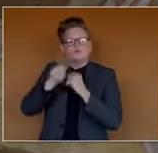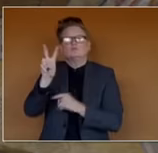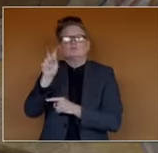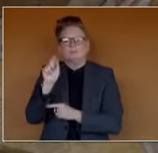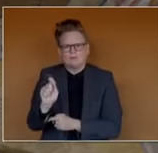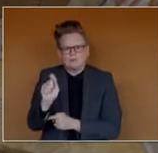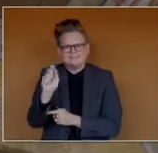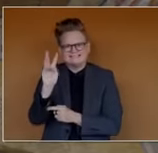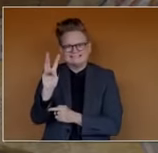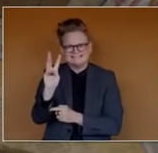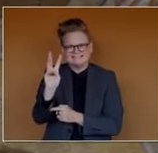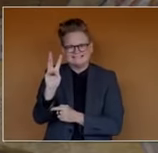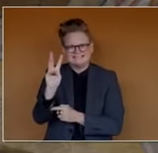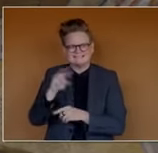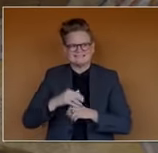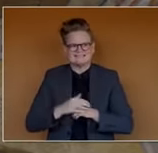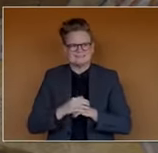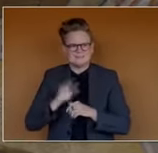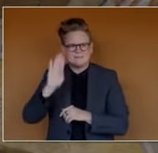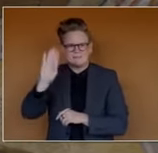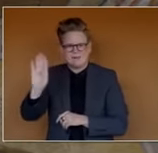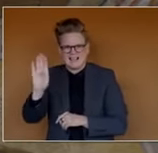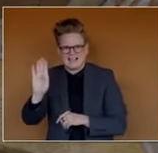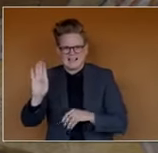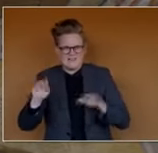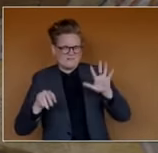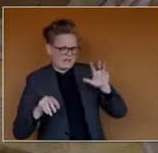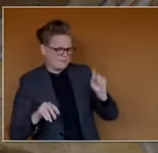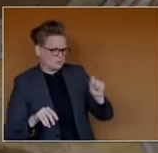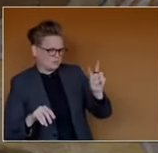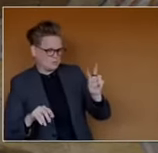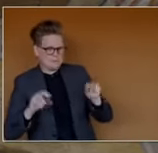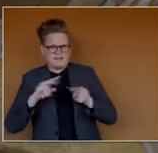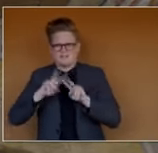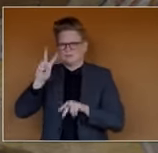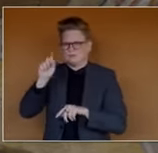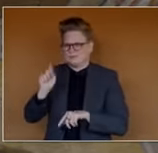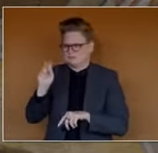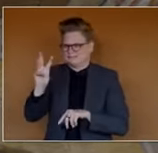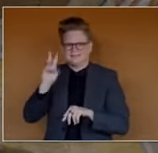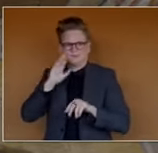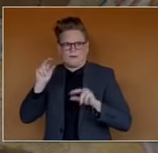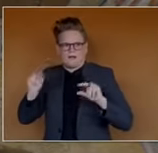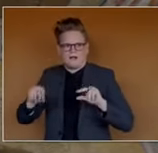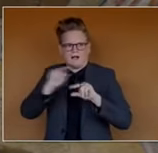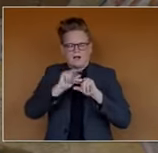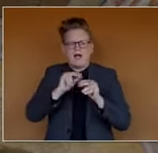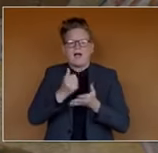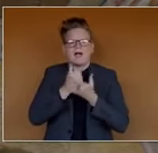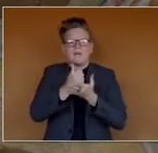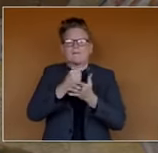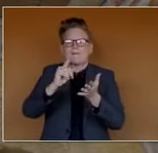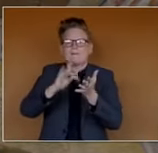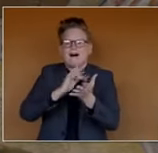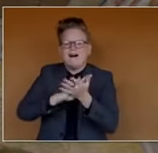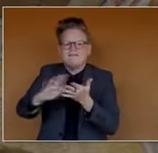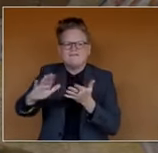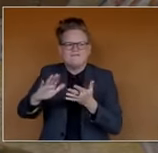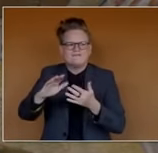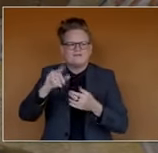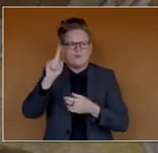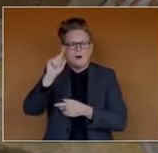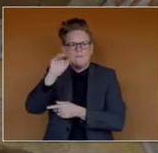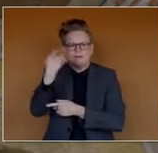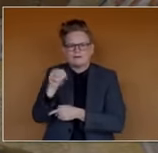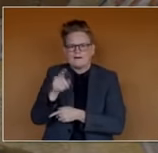$2.6, $5.2 billion. In addition to paying off 100% of that rent,